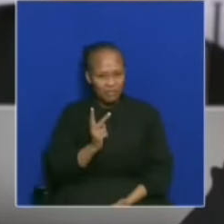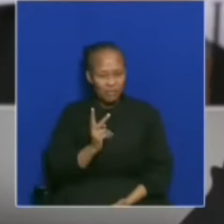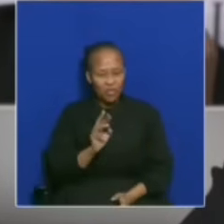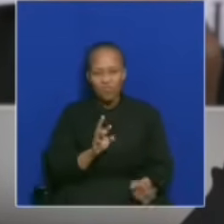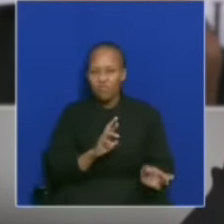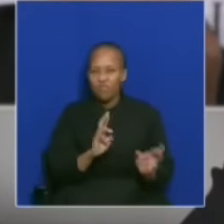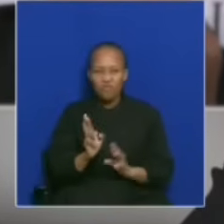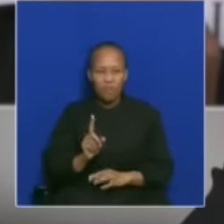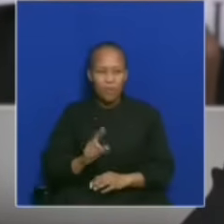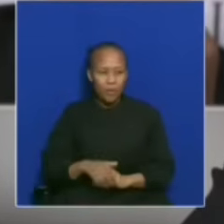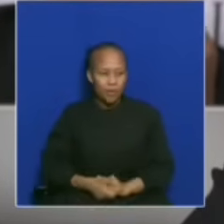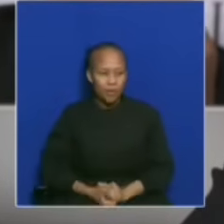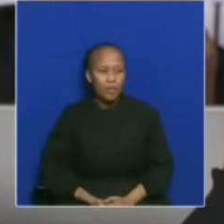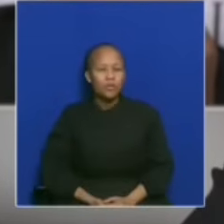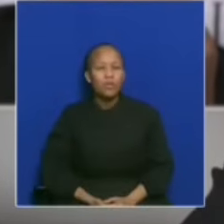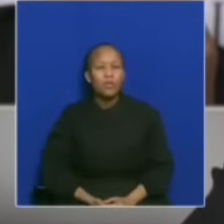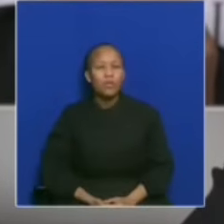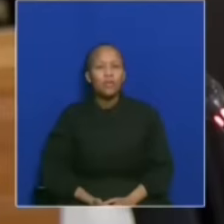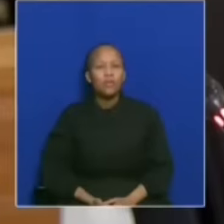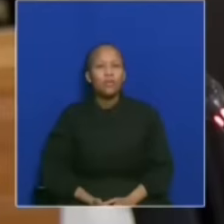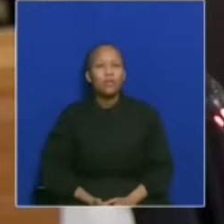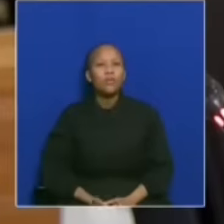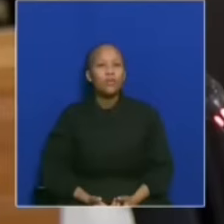understand Mr. Valley's team to have all of our,